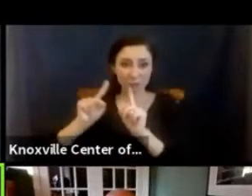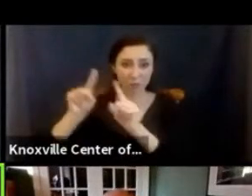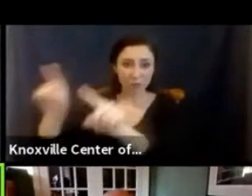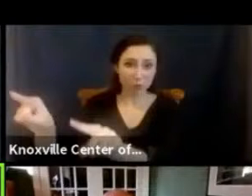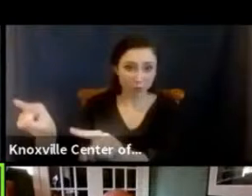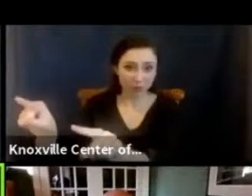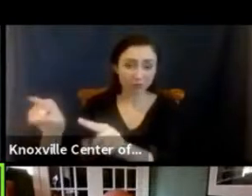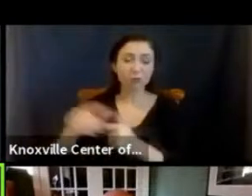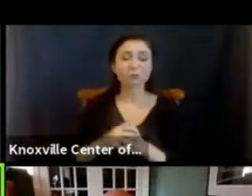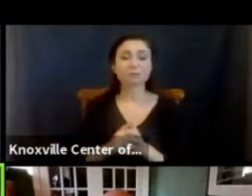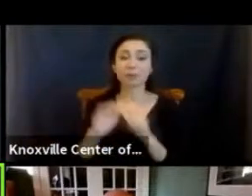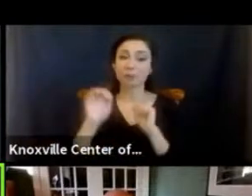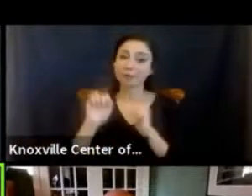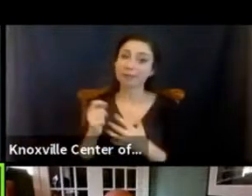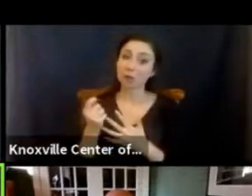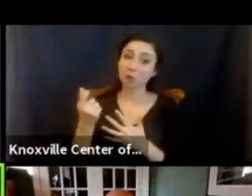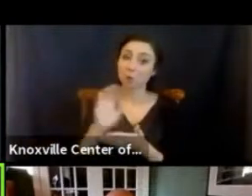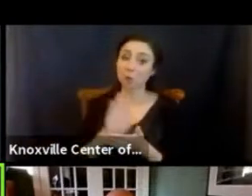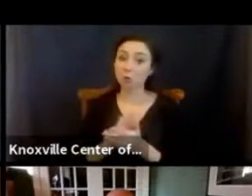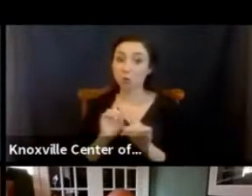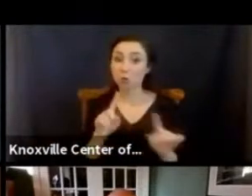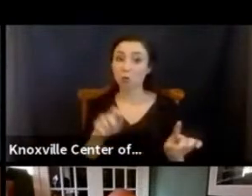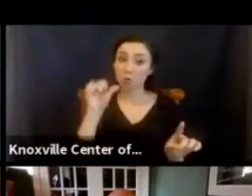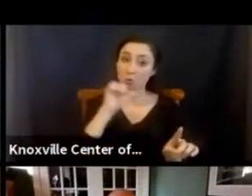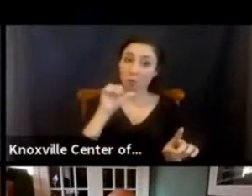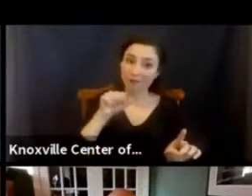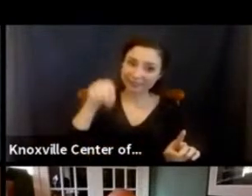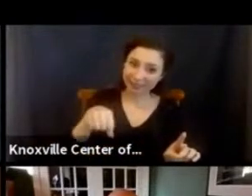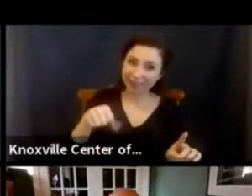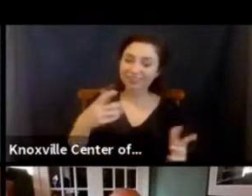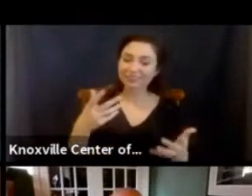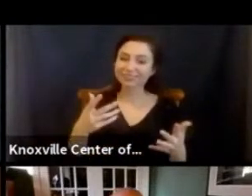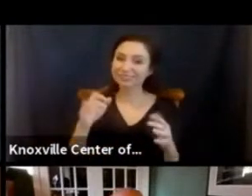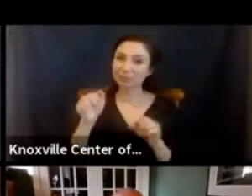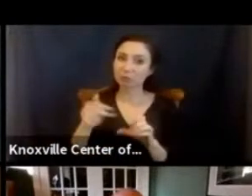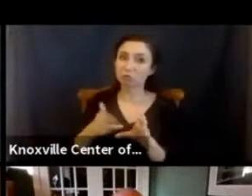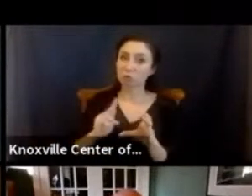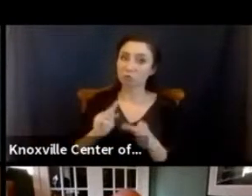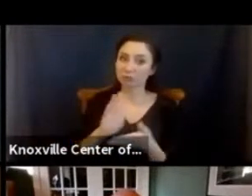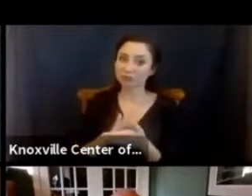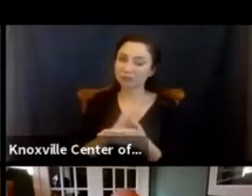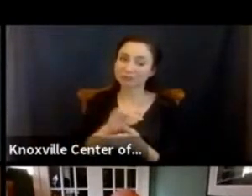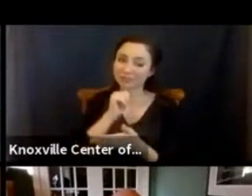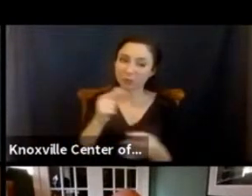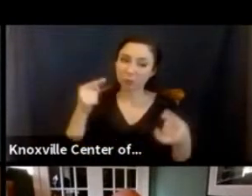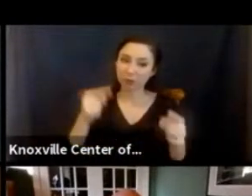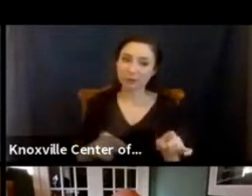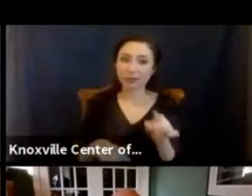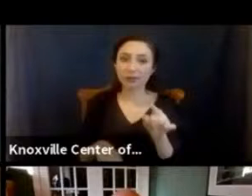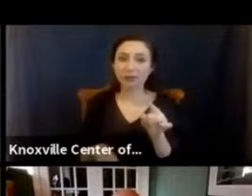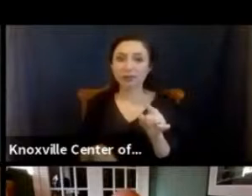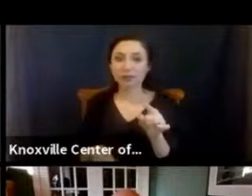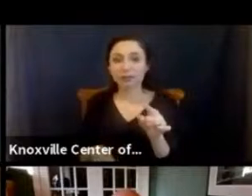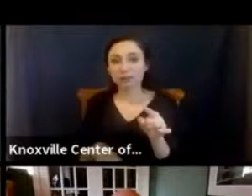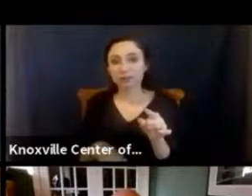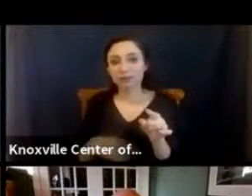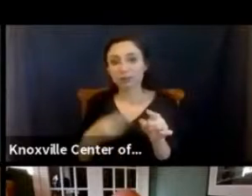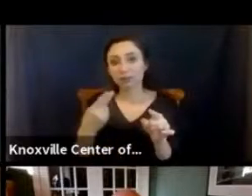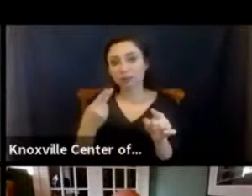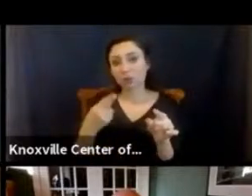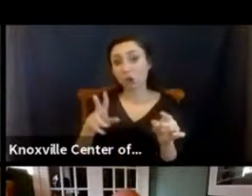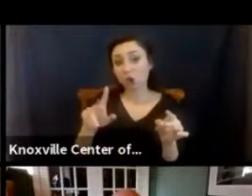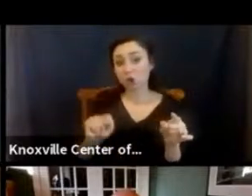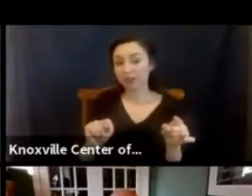Now, they could quit school and still go to the bars, but that's unlikely to happen. Nevertheless, Chancellor